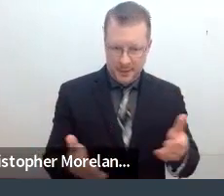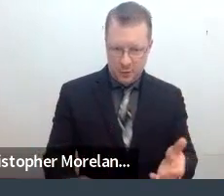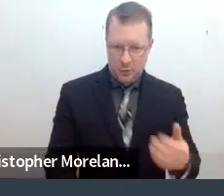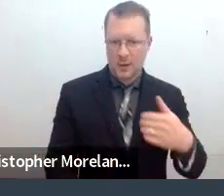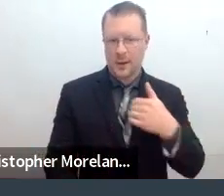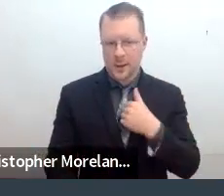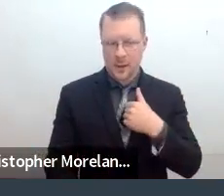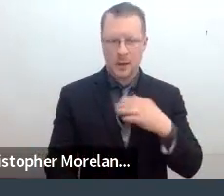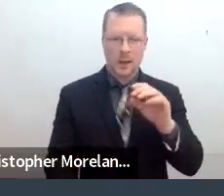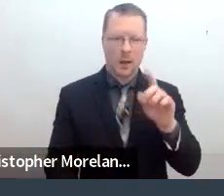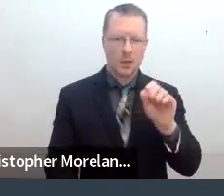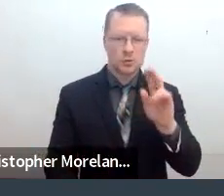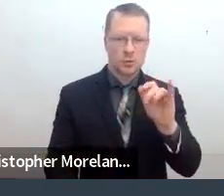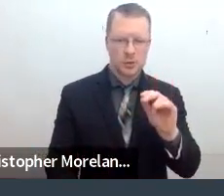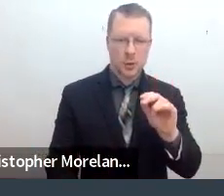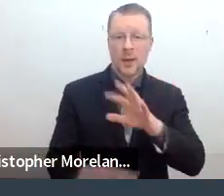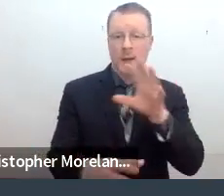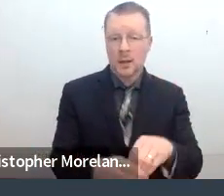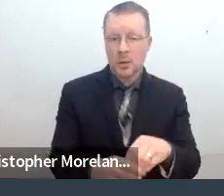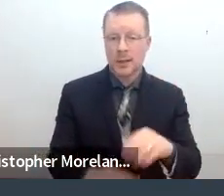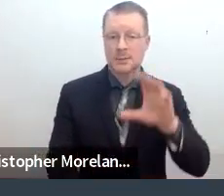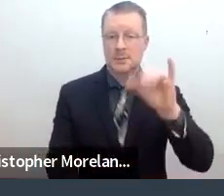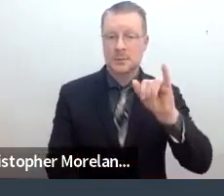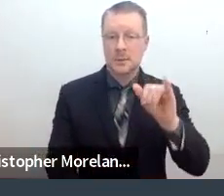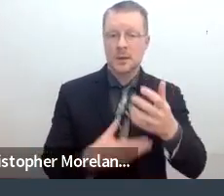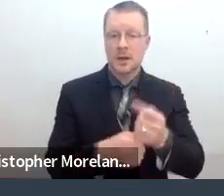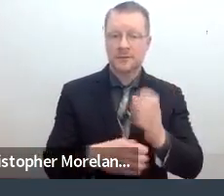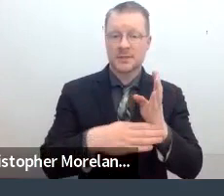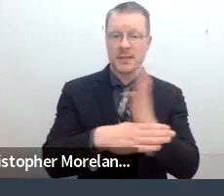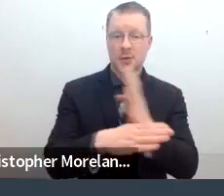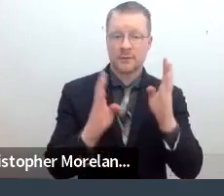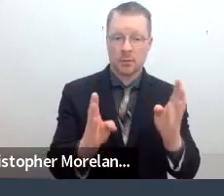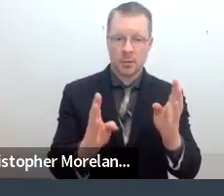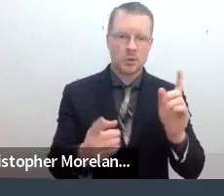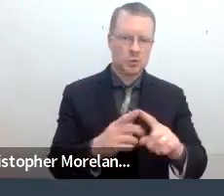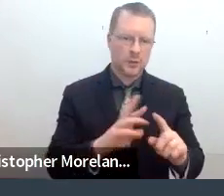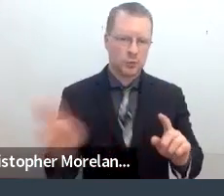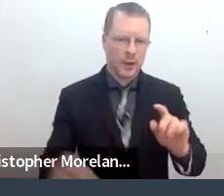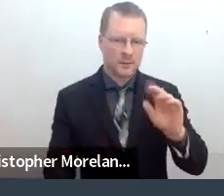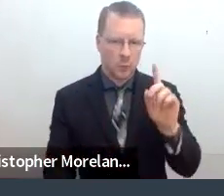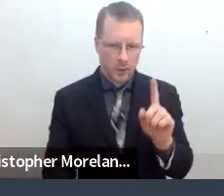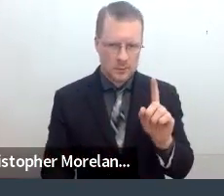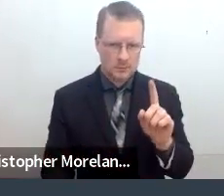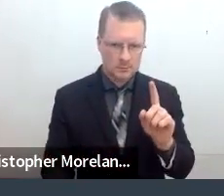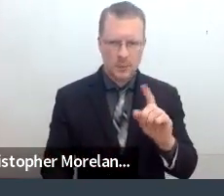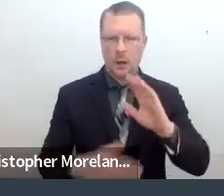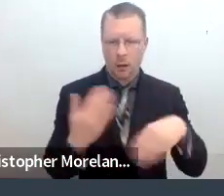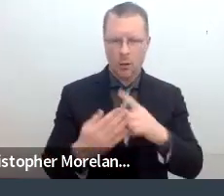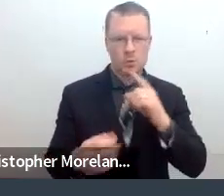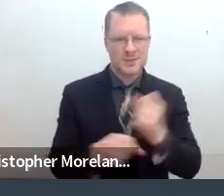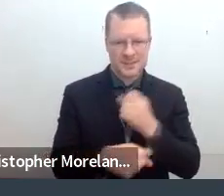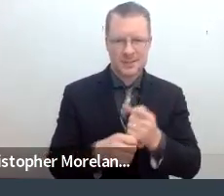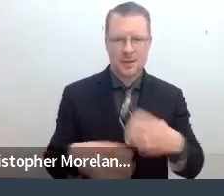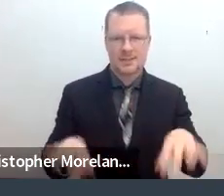Every item described here has an odds ratio, including a confidence interval to the right of